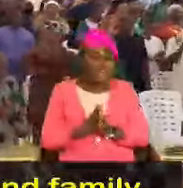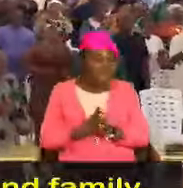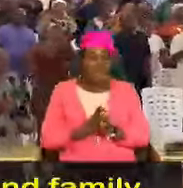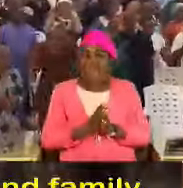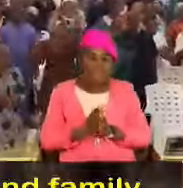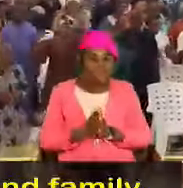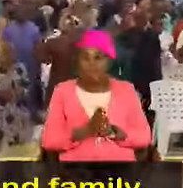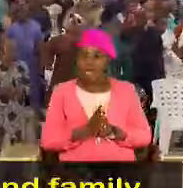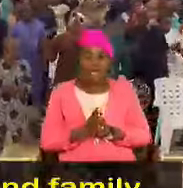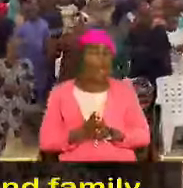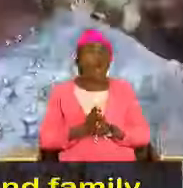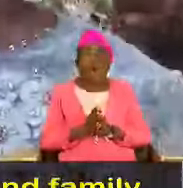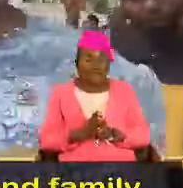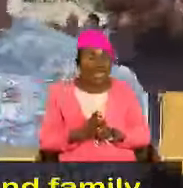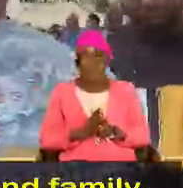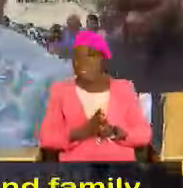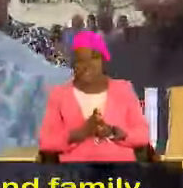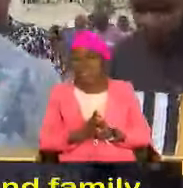blindness